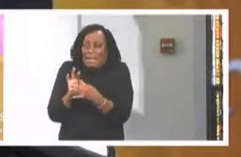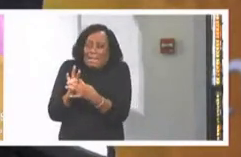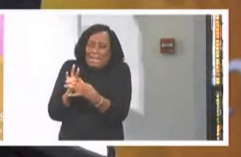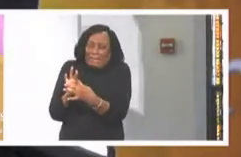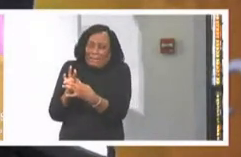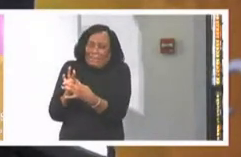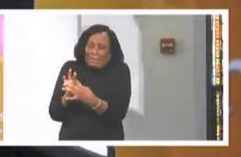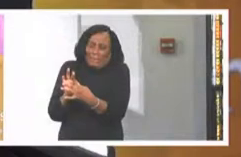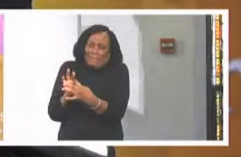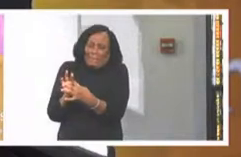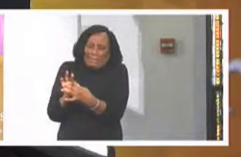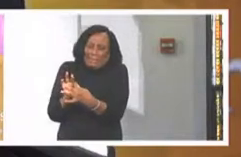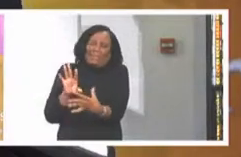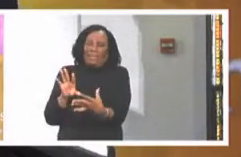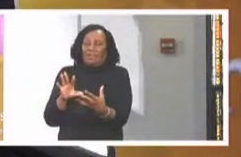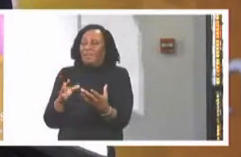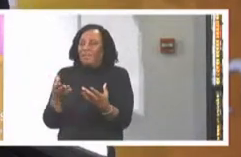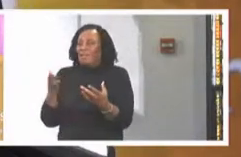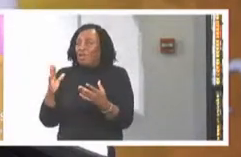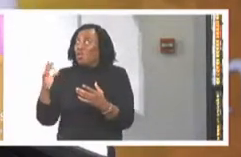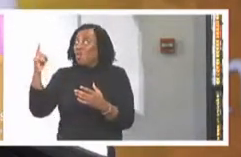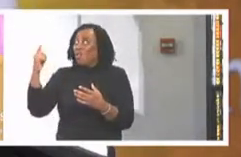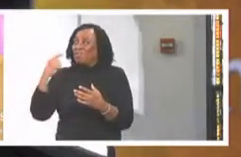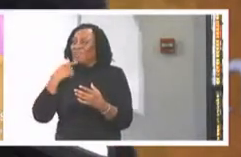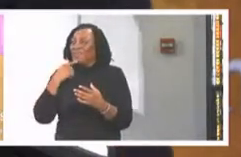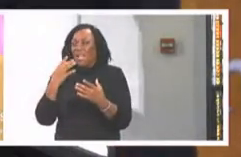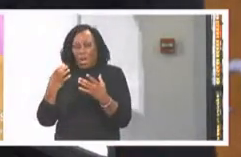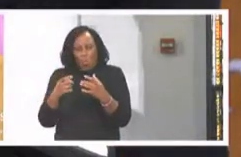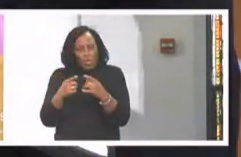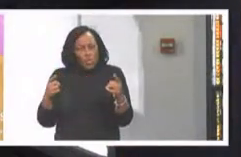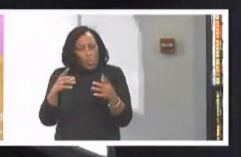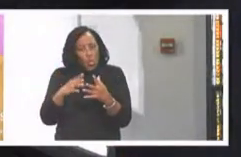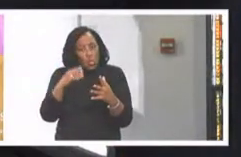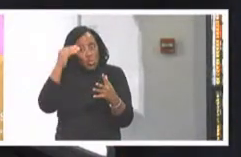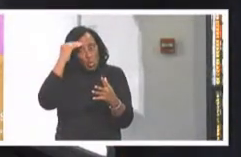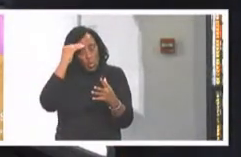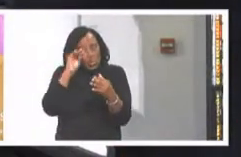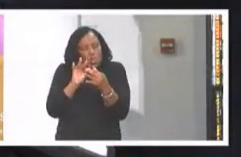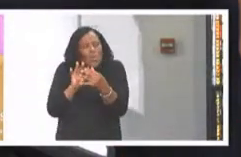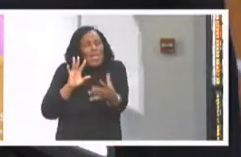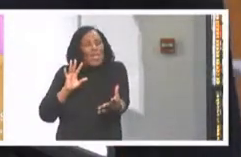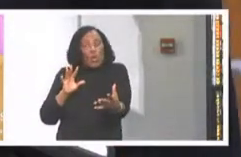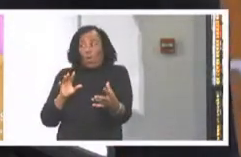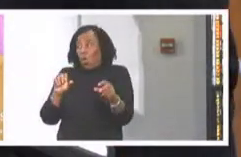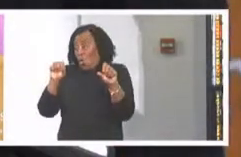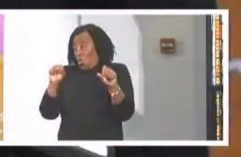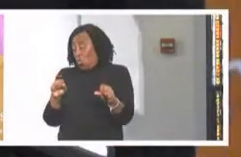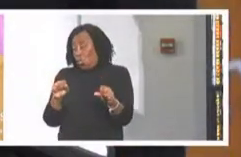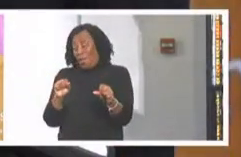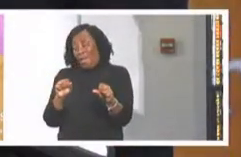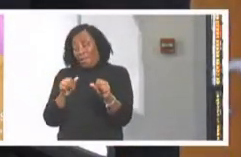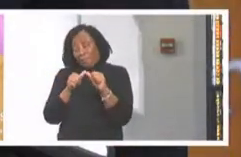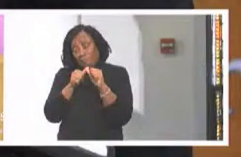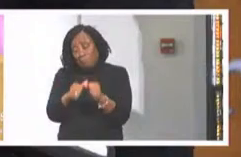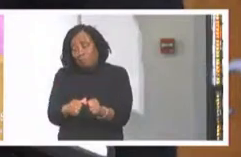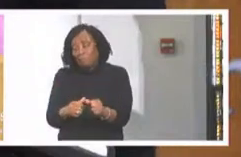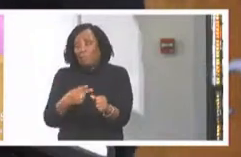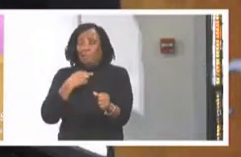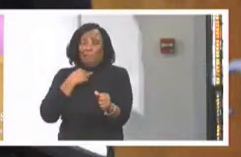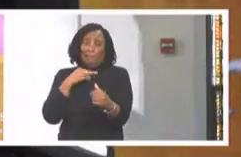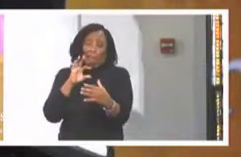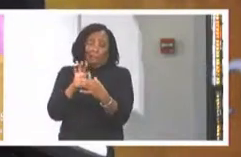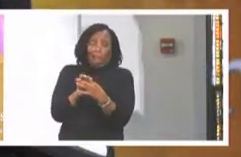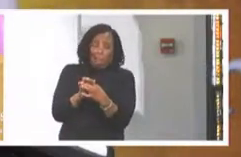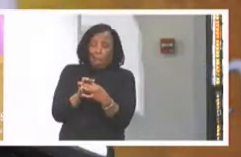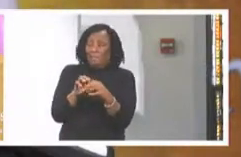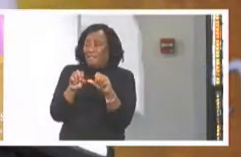God said, I want you to learn to let some things go. Now you can hold on to them if you want to. like you've been doing, but if you do that, you'll